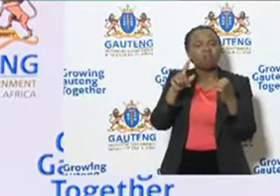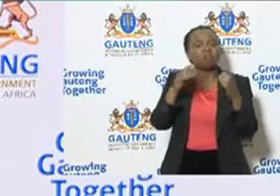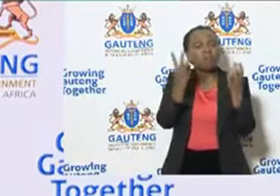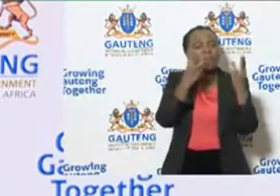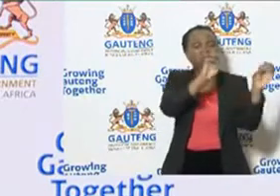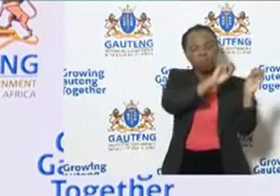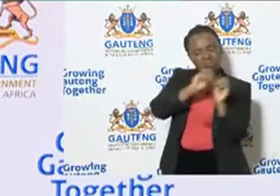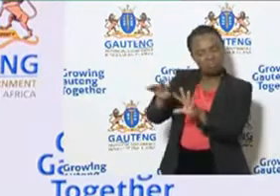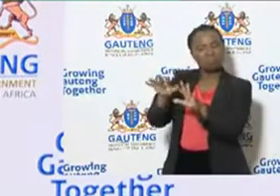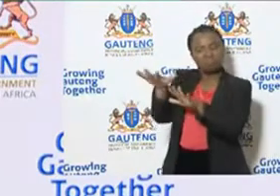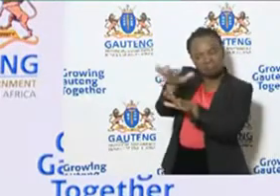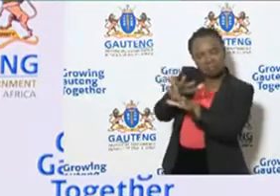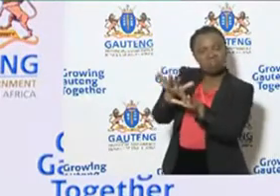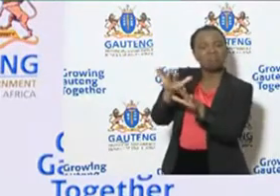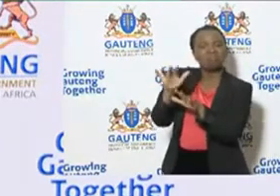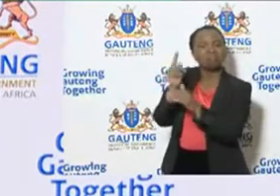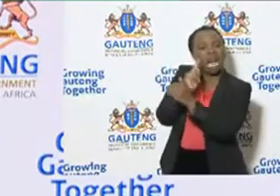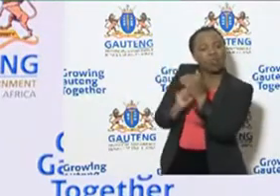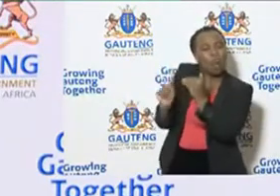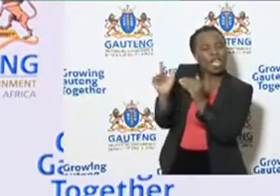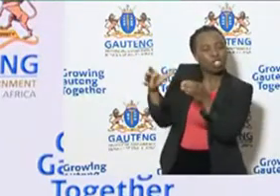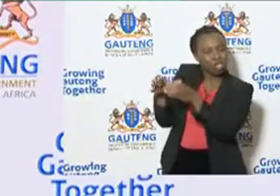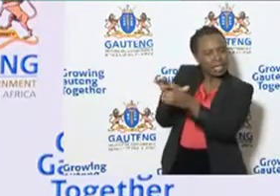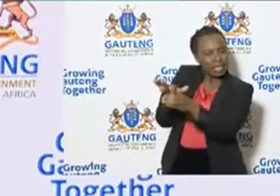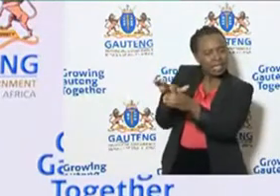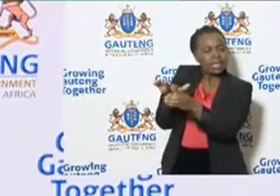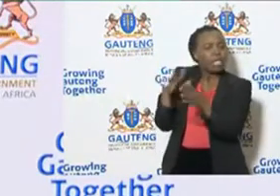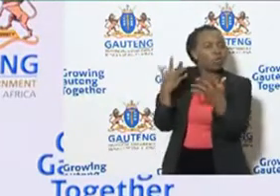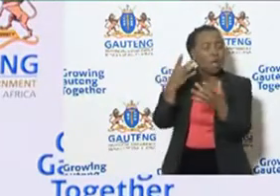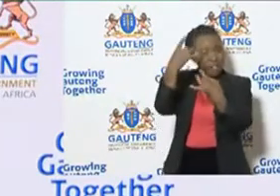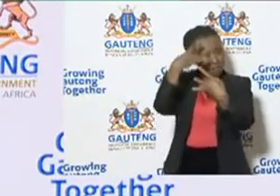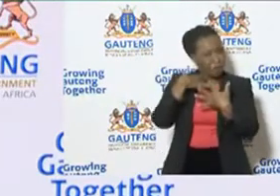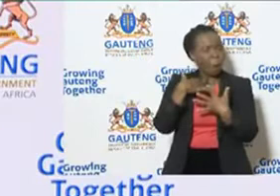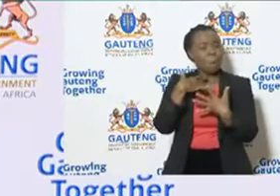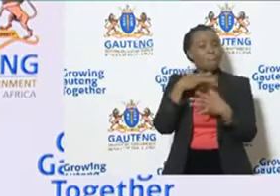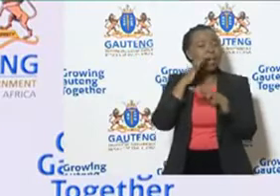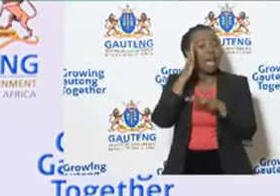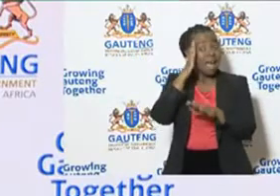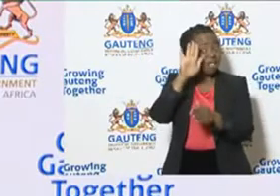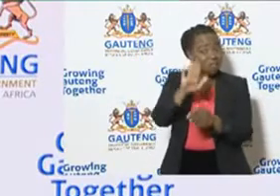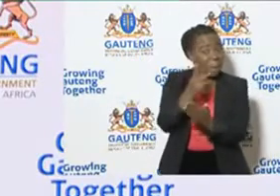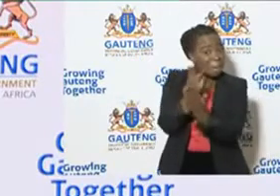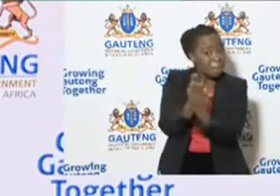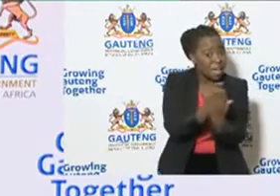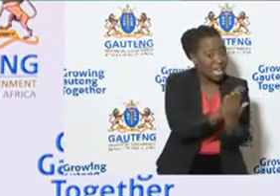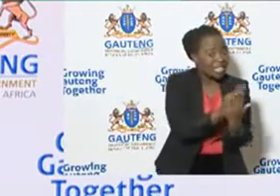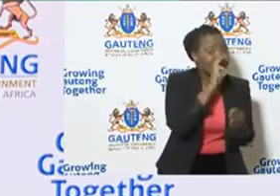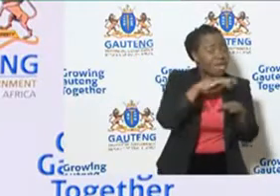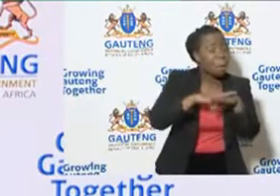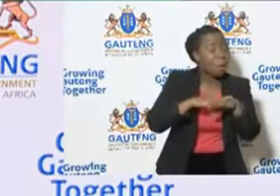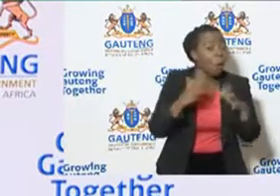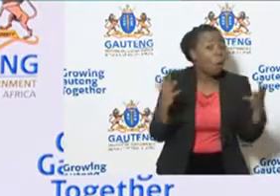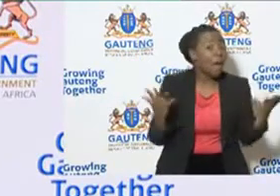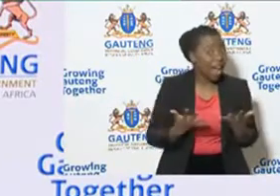inform where we are going to need more beds, people who may need hospitalization. This is based